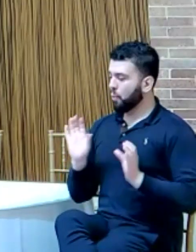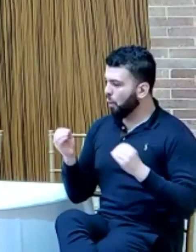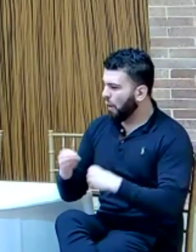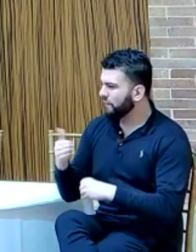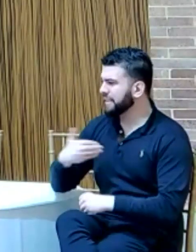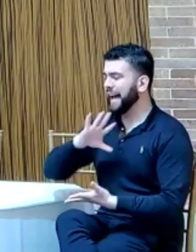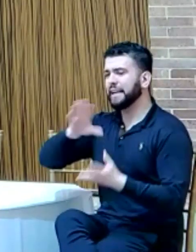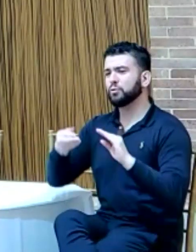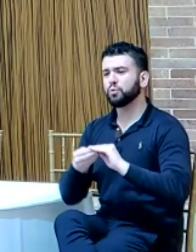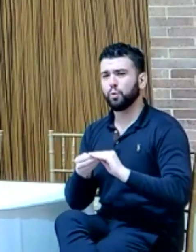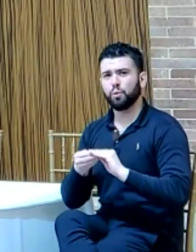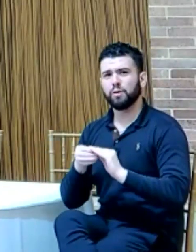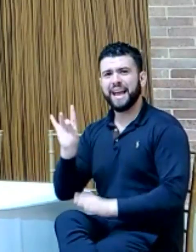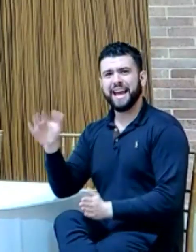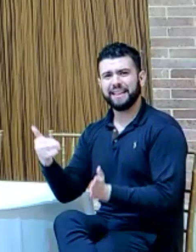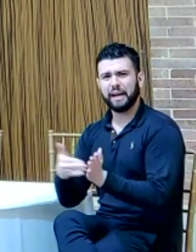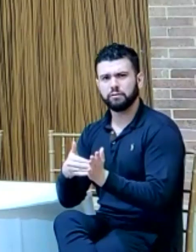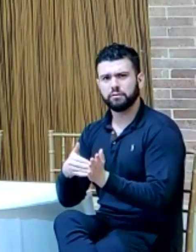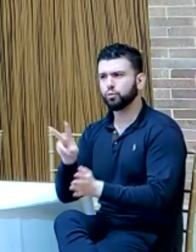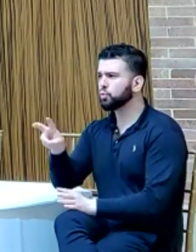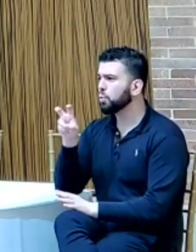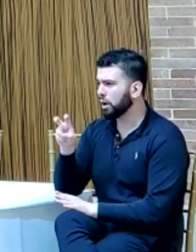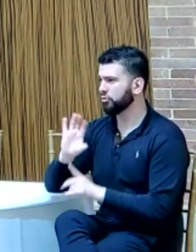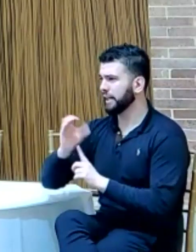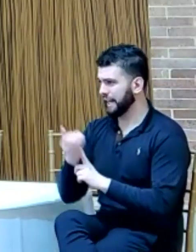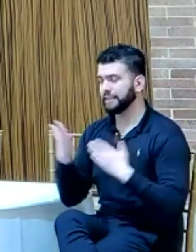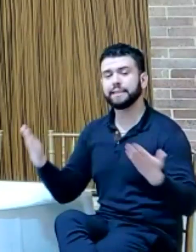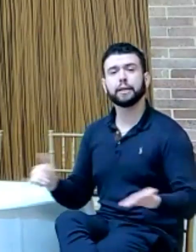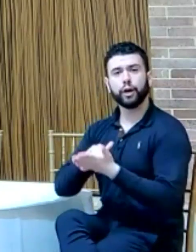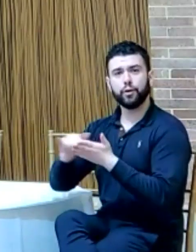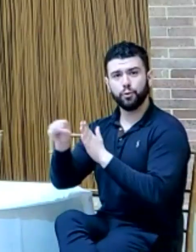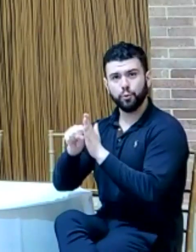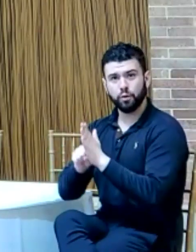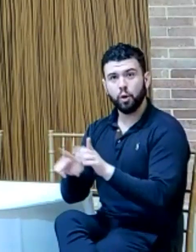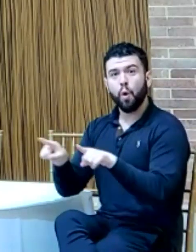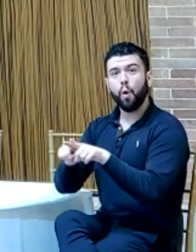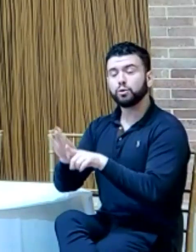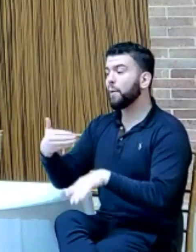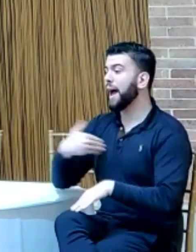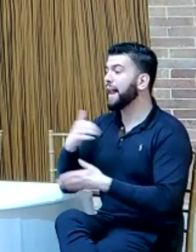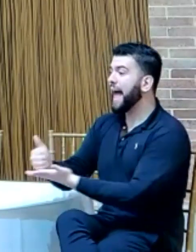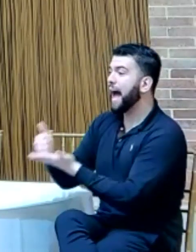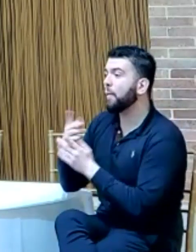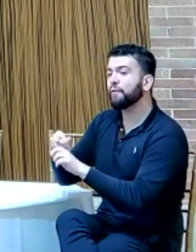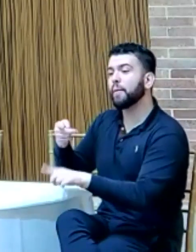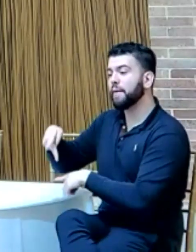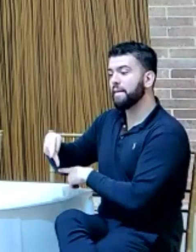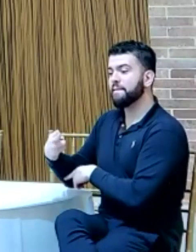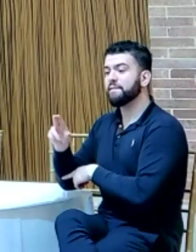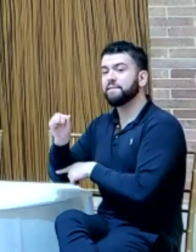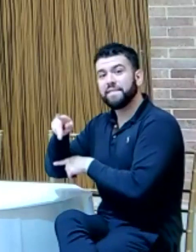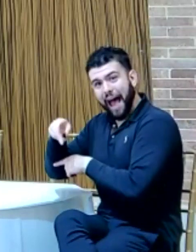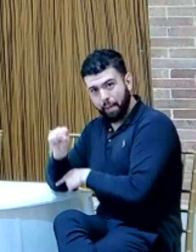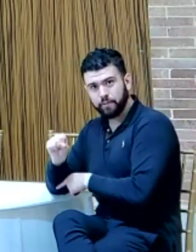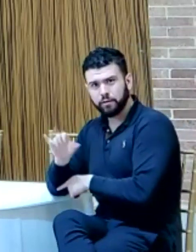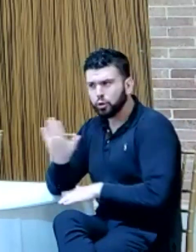individual cases that came knocking on our door with the help of faps such as New York so New York fap staff give yourselves a